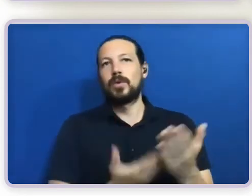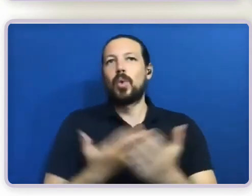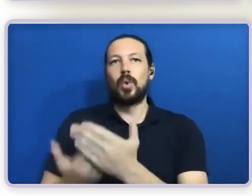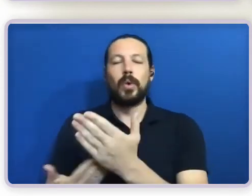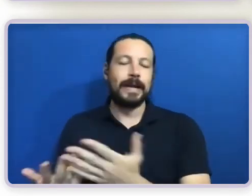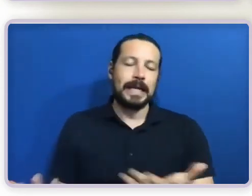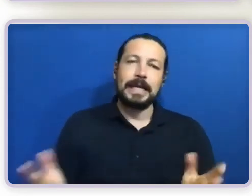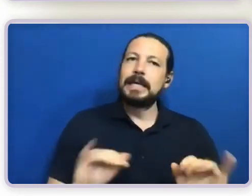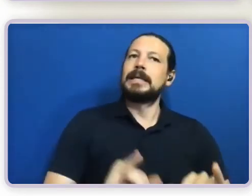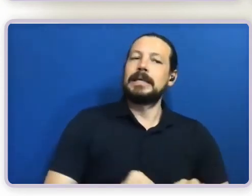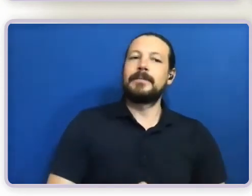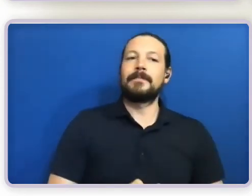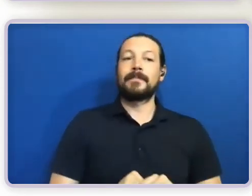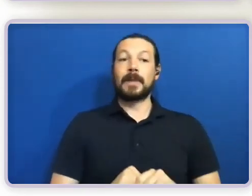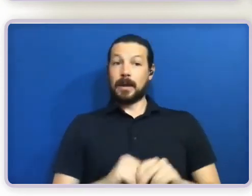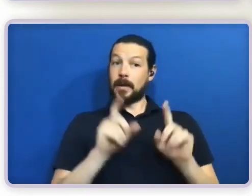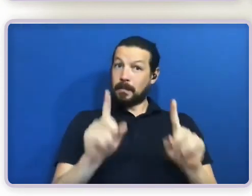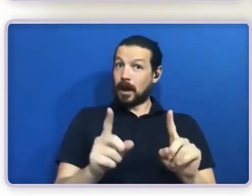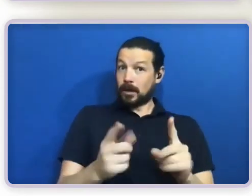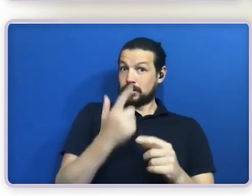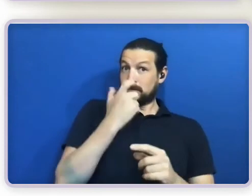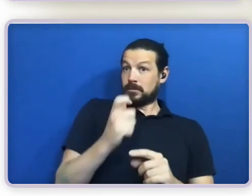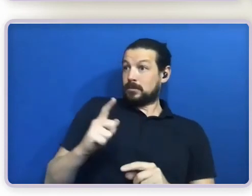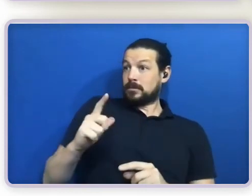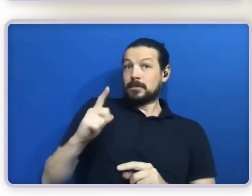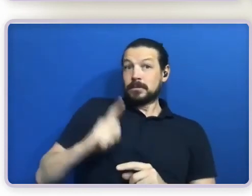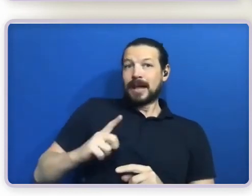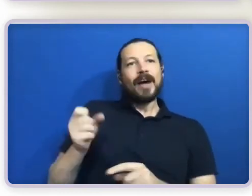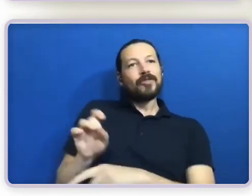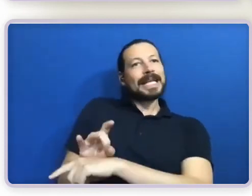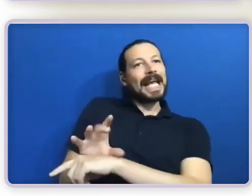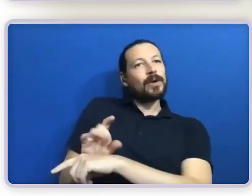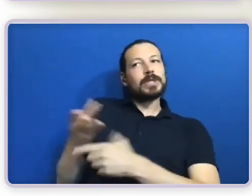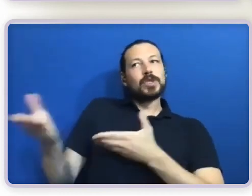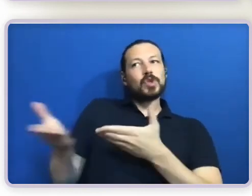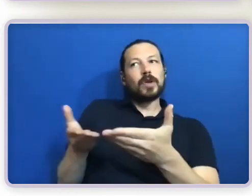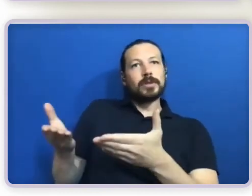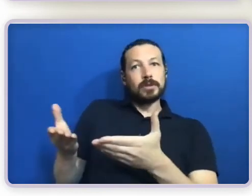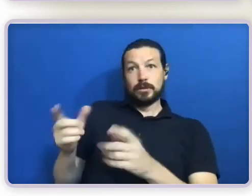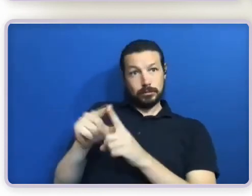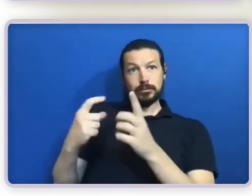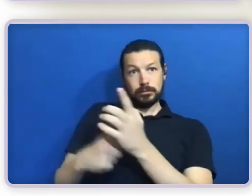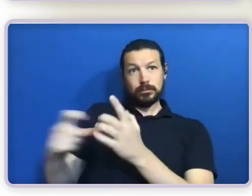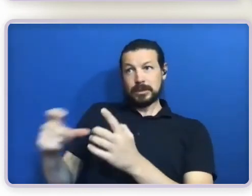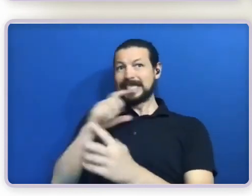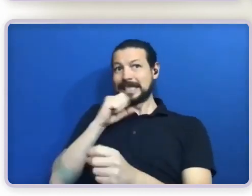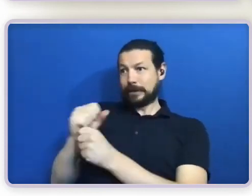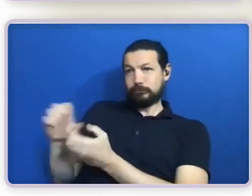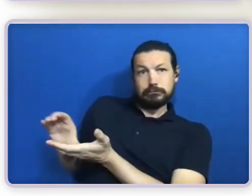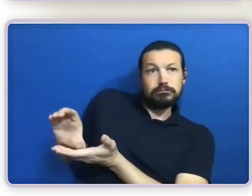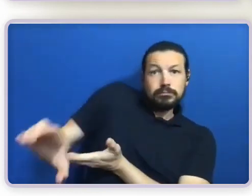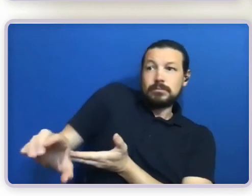think is the counselling services, people specifically funded to provide that kind of support.